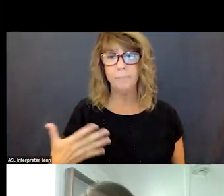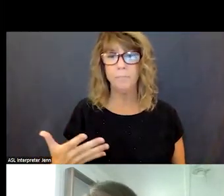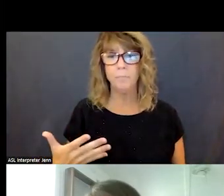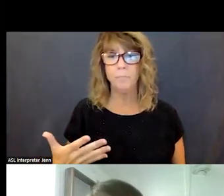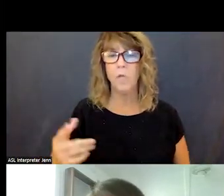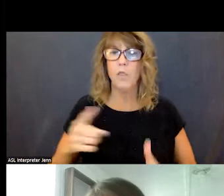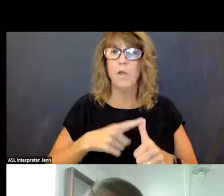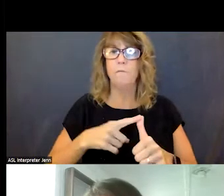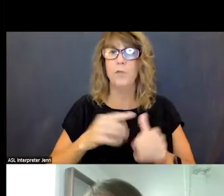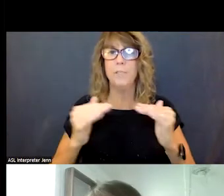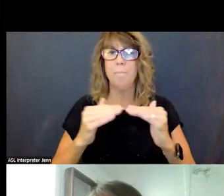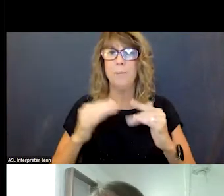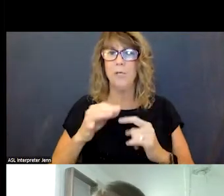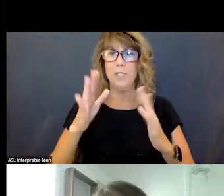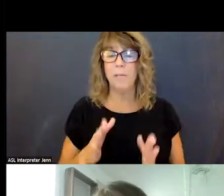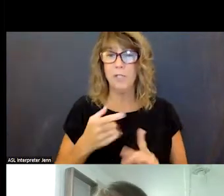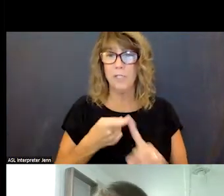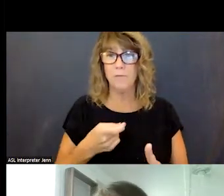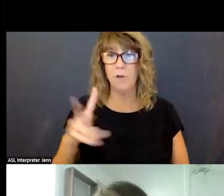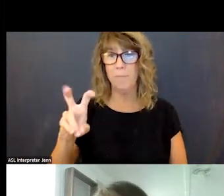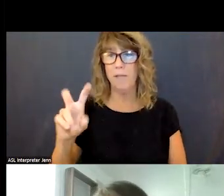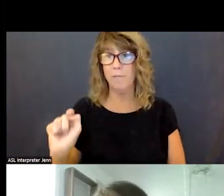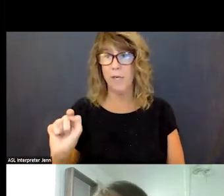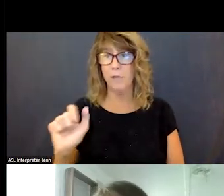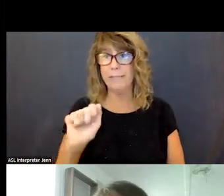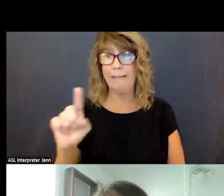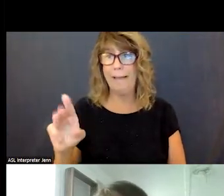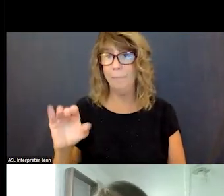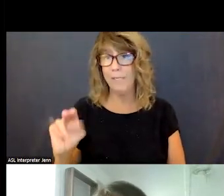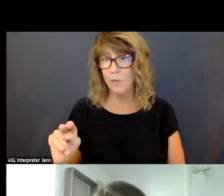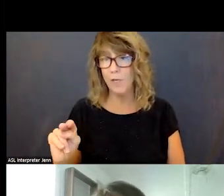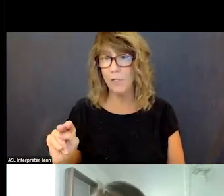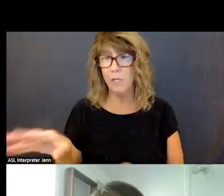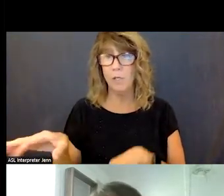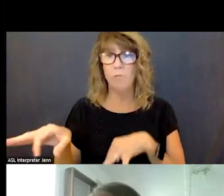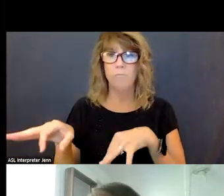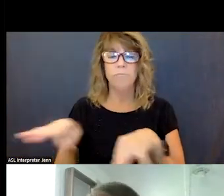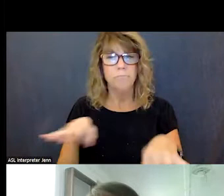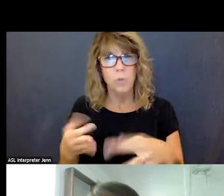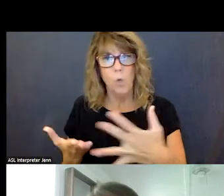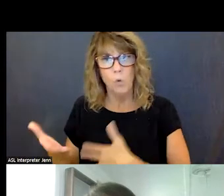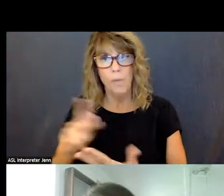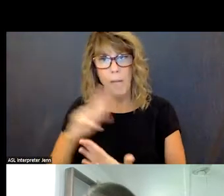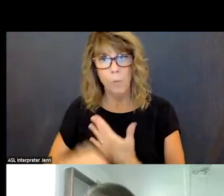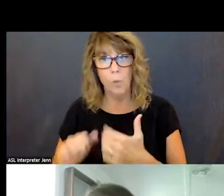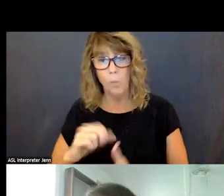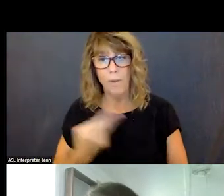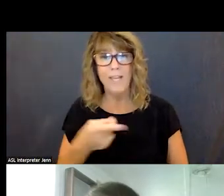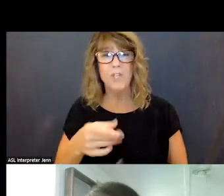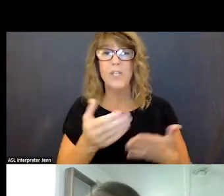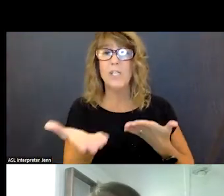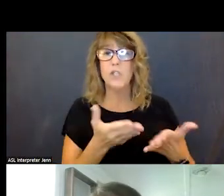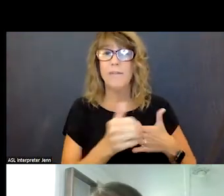the first peer specialists from the Veterans Administration to walk through that program with us. She served as leadership